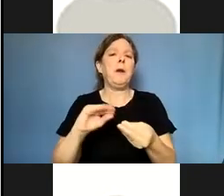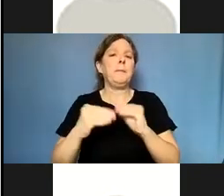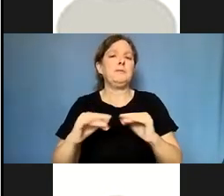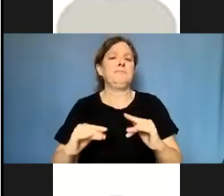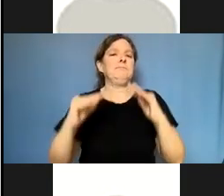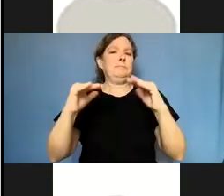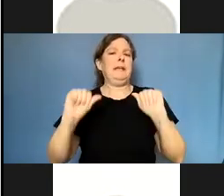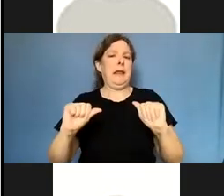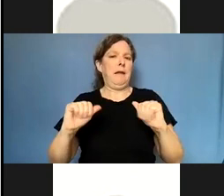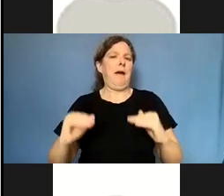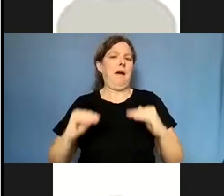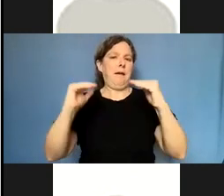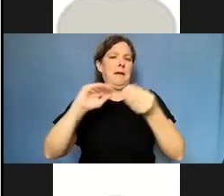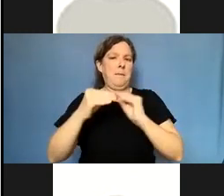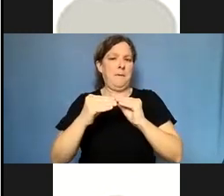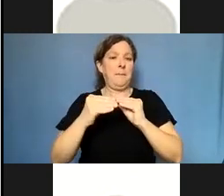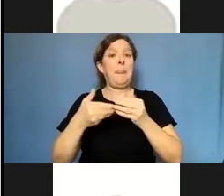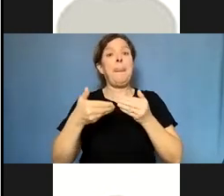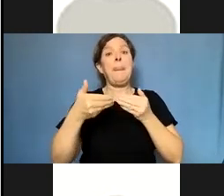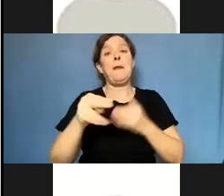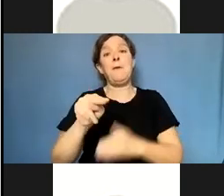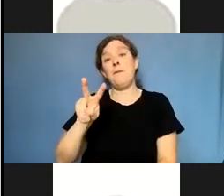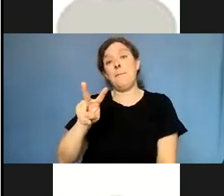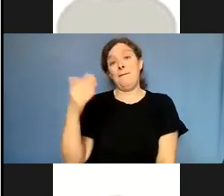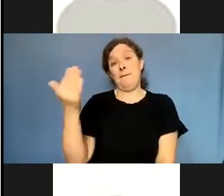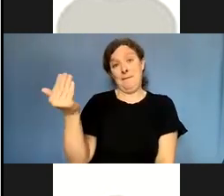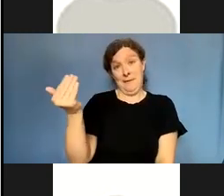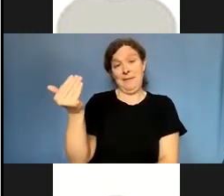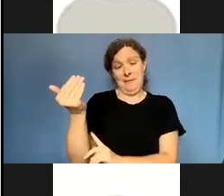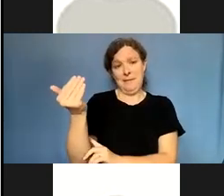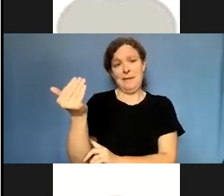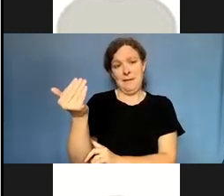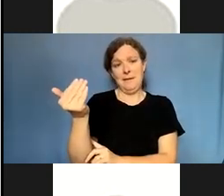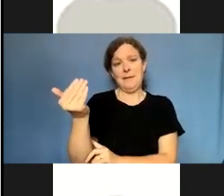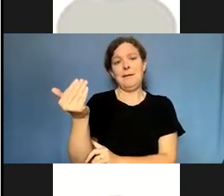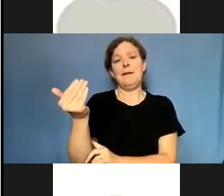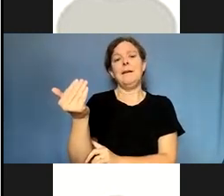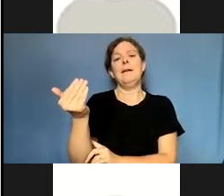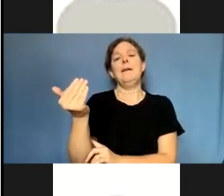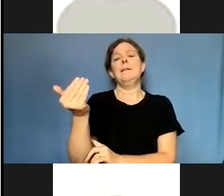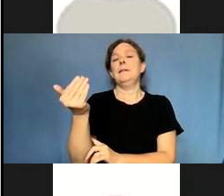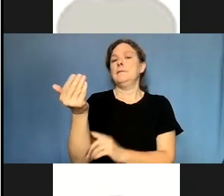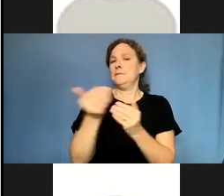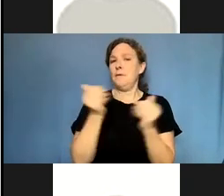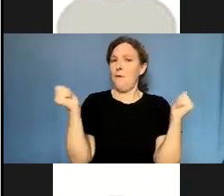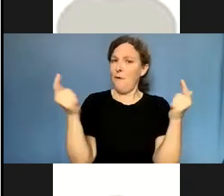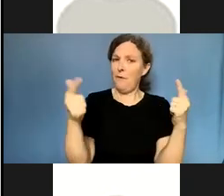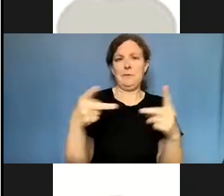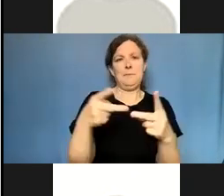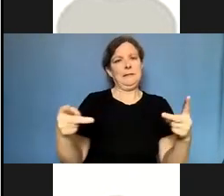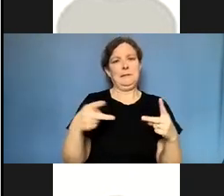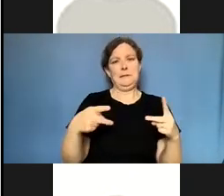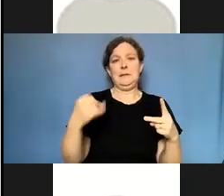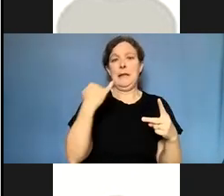spaces. On November 15th, that will apply to all spaces under the proof of vaccination